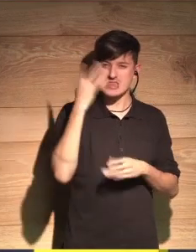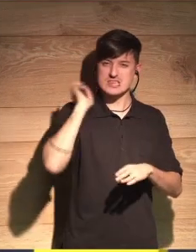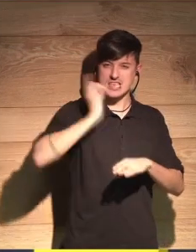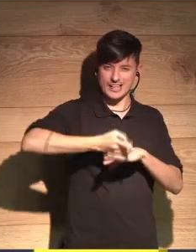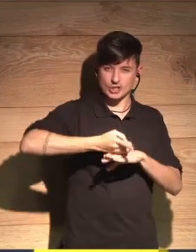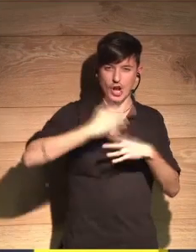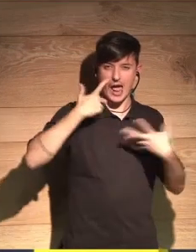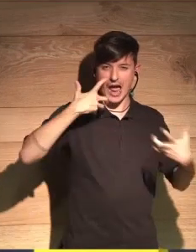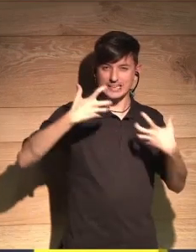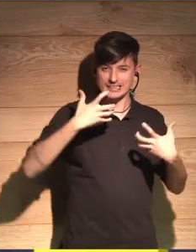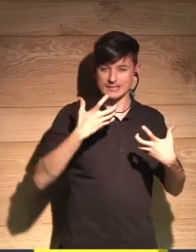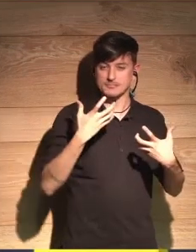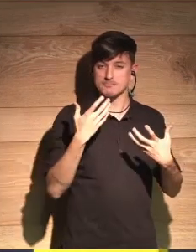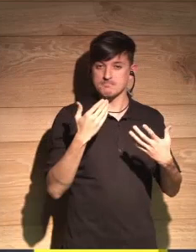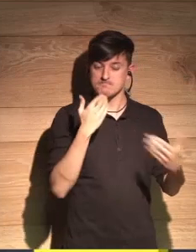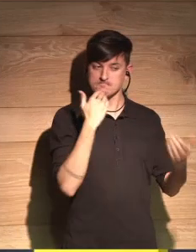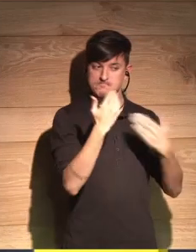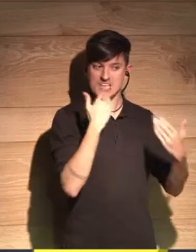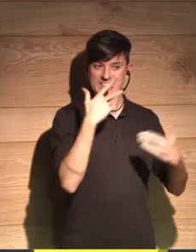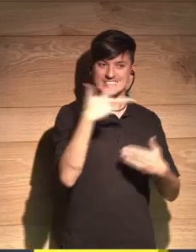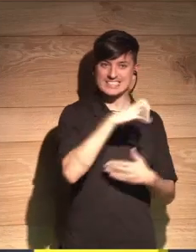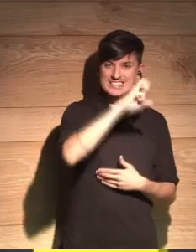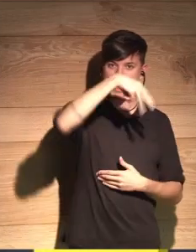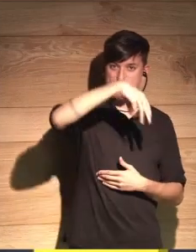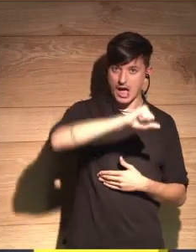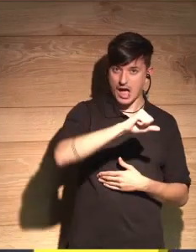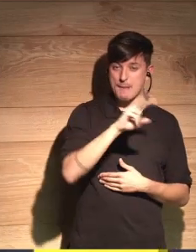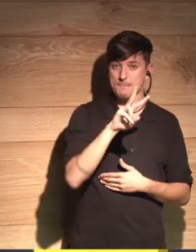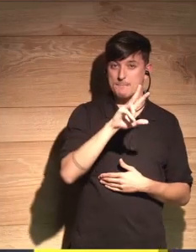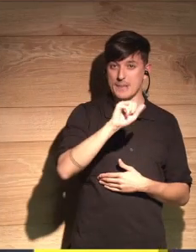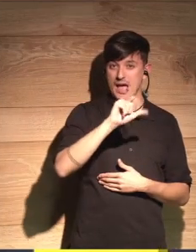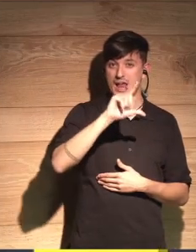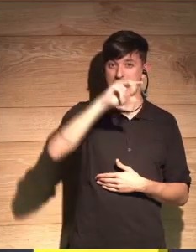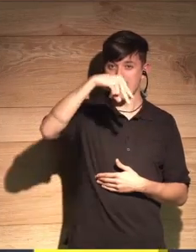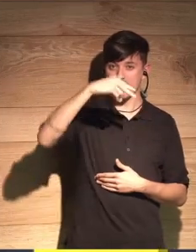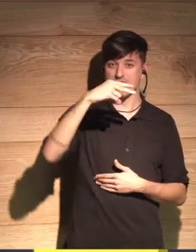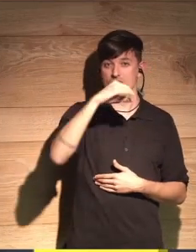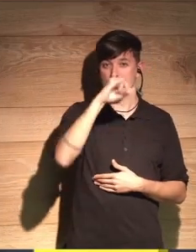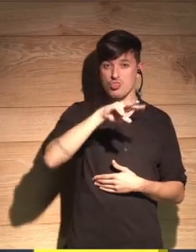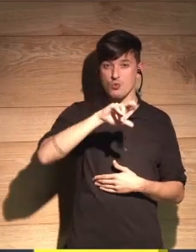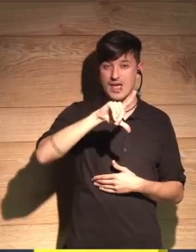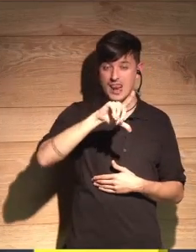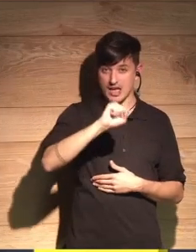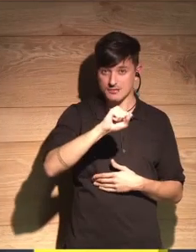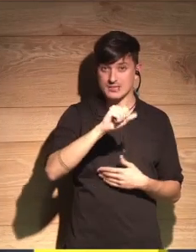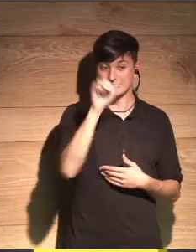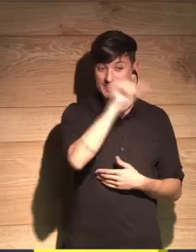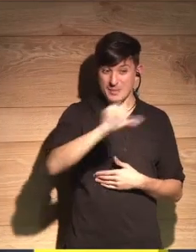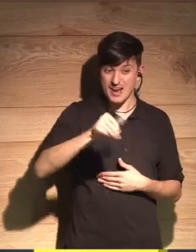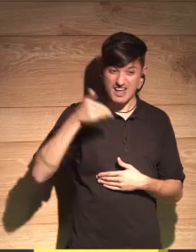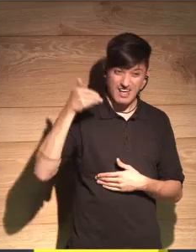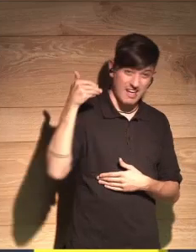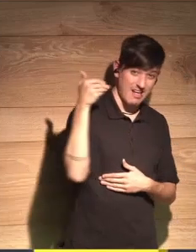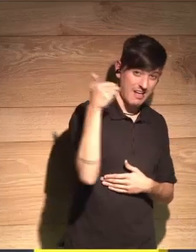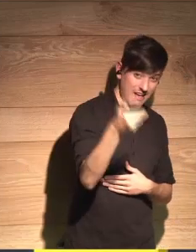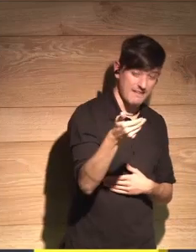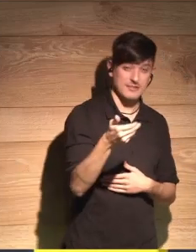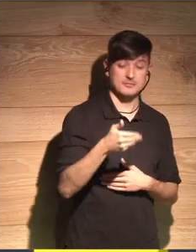and art curator, that will talk to Chema Valenzuela. And next week we